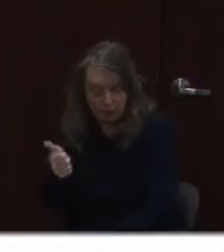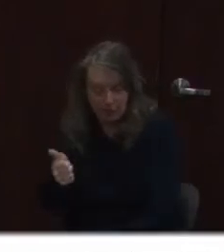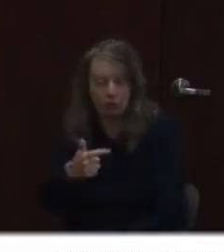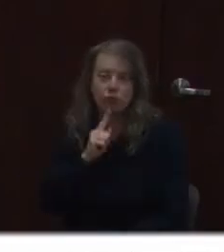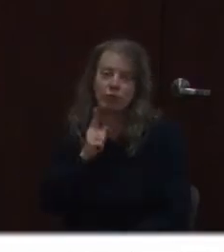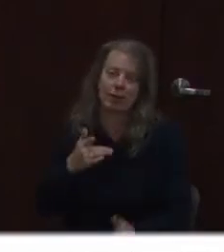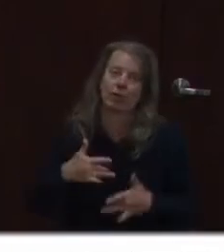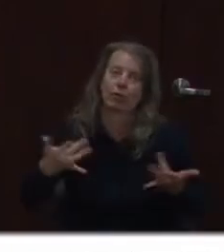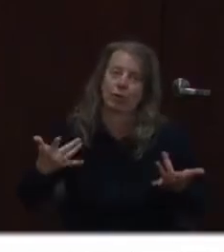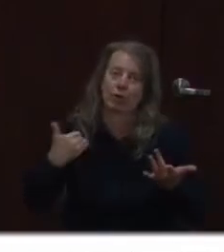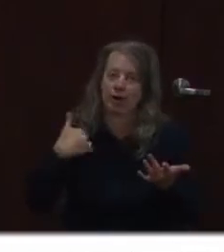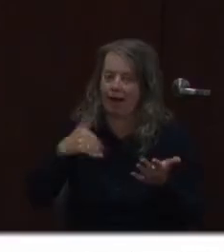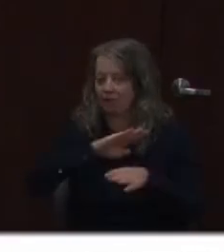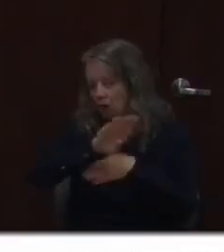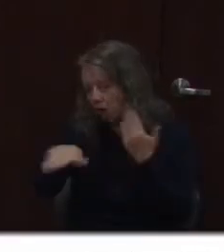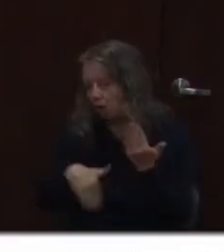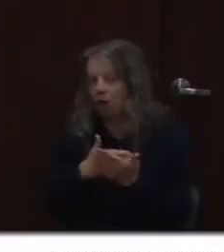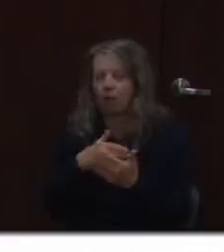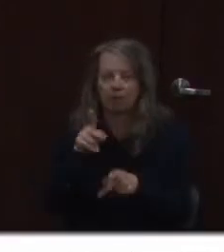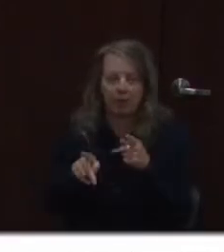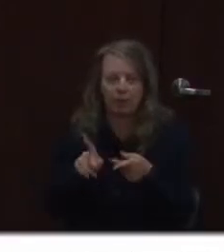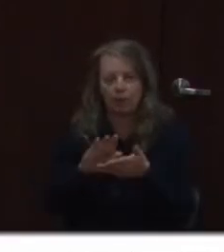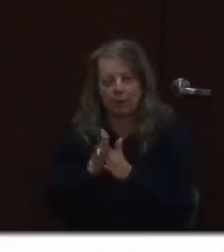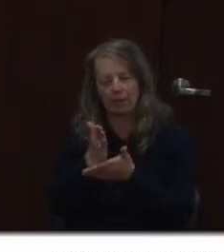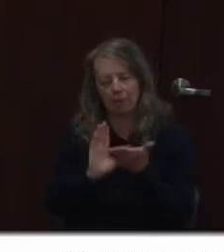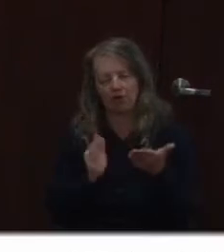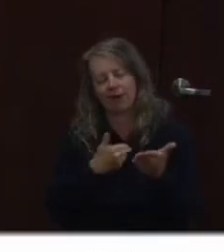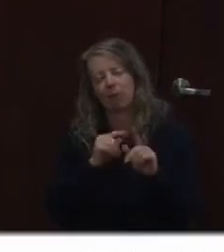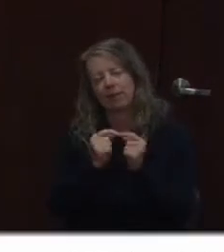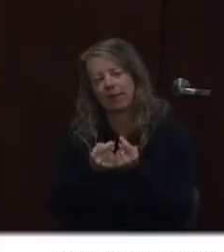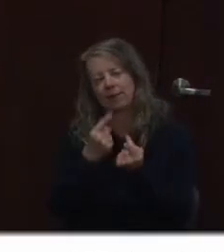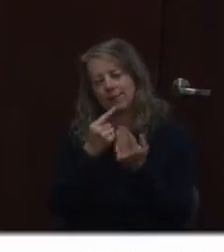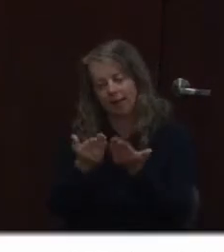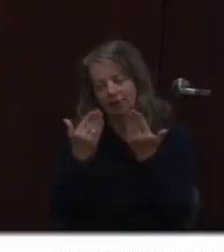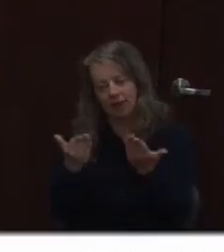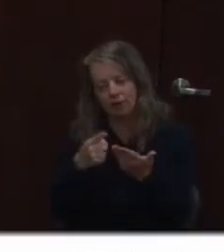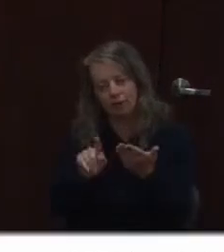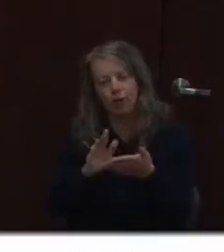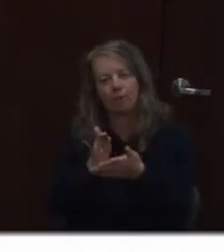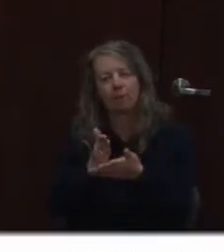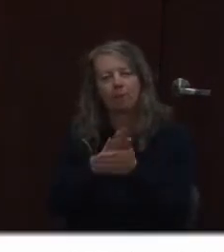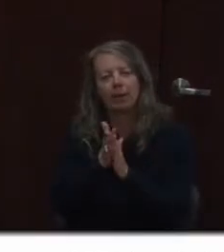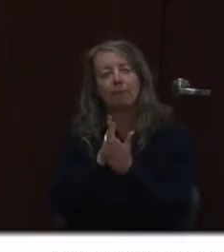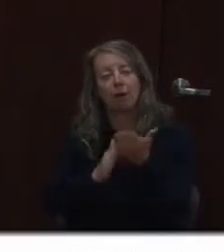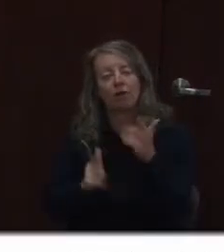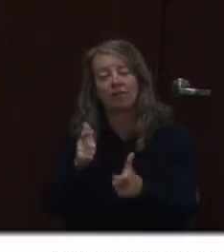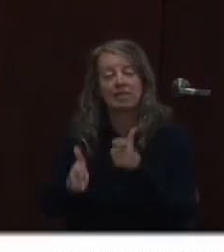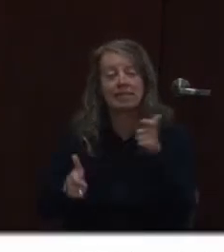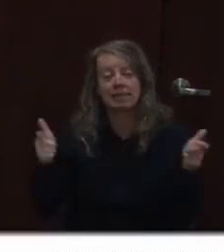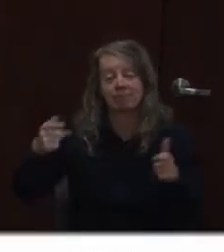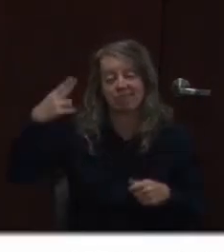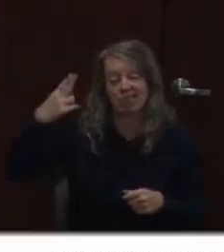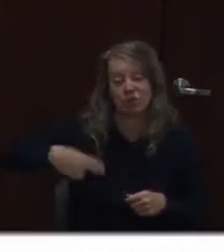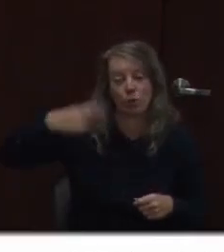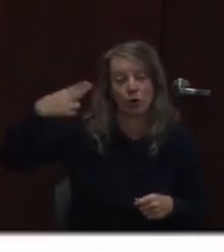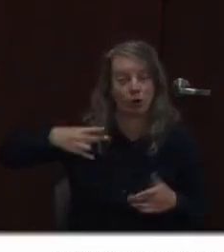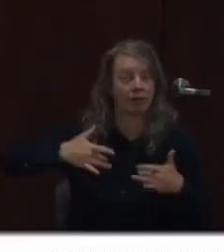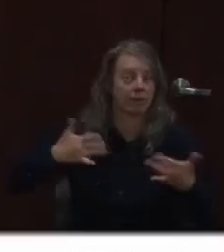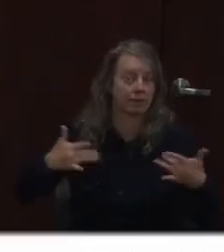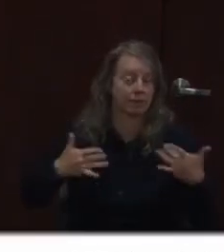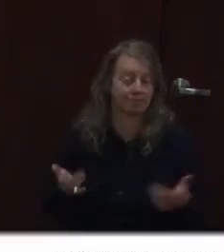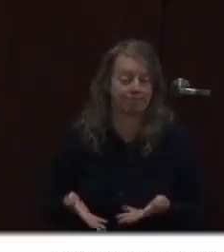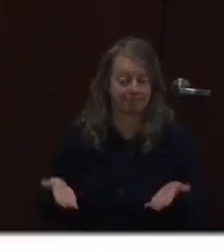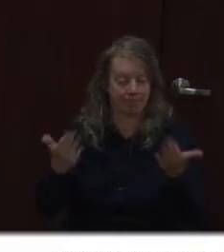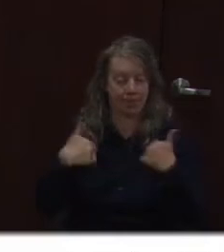part of our team and want to thank them for being a part of this historic event. And then to the public, if you have